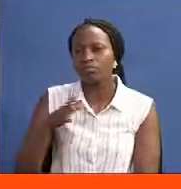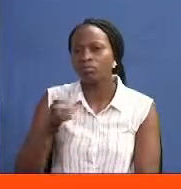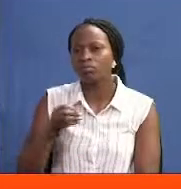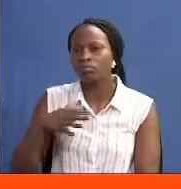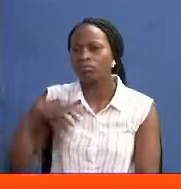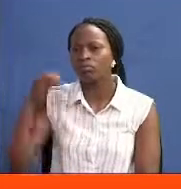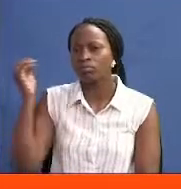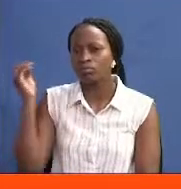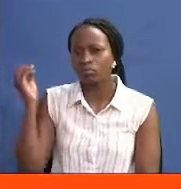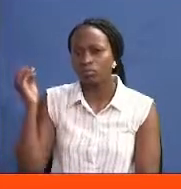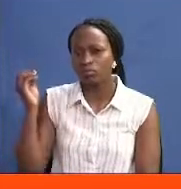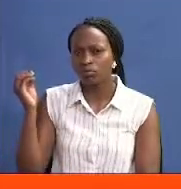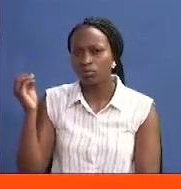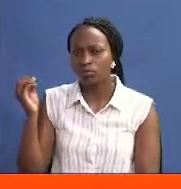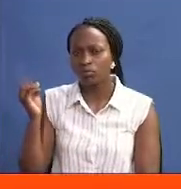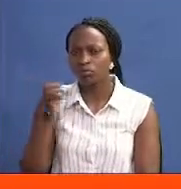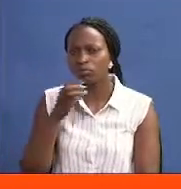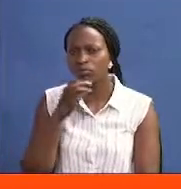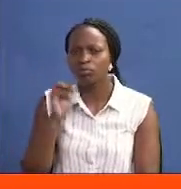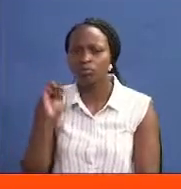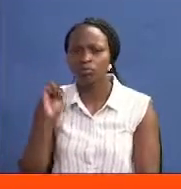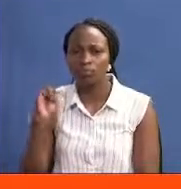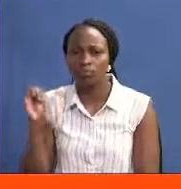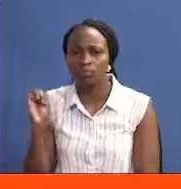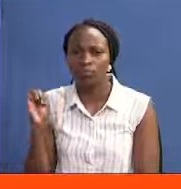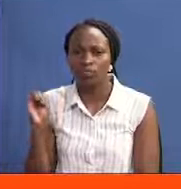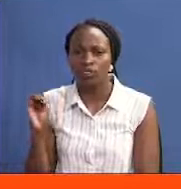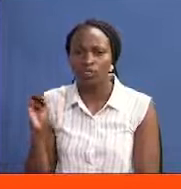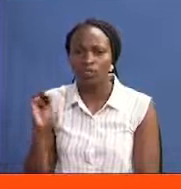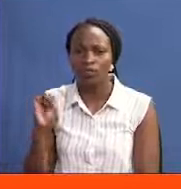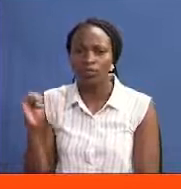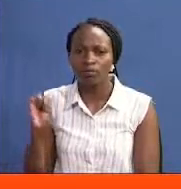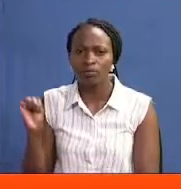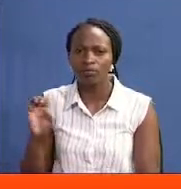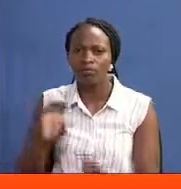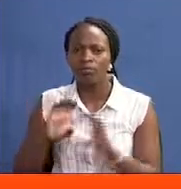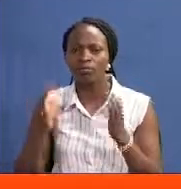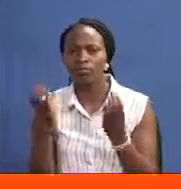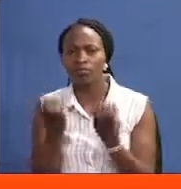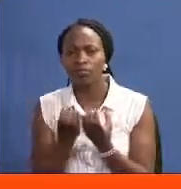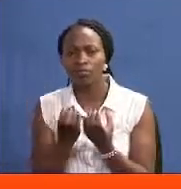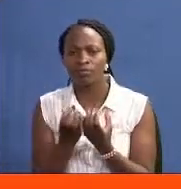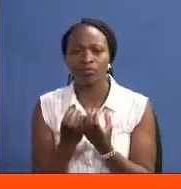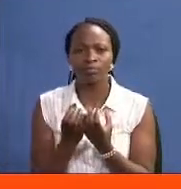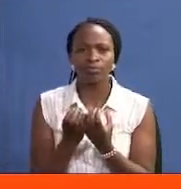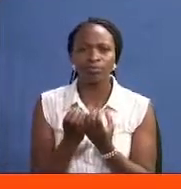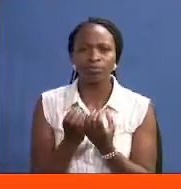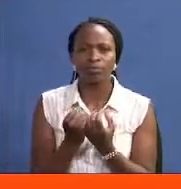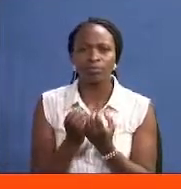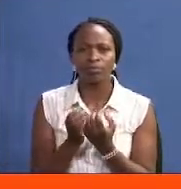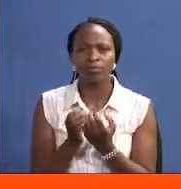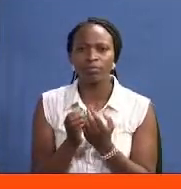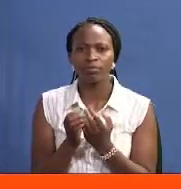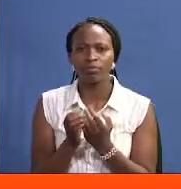to with the Maasai culture. You know, there's someone who has not been to Kenya would be very conversant with the